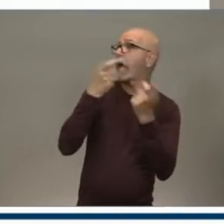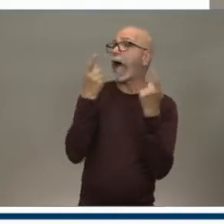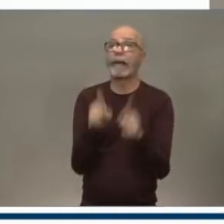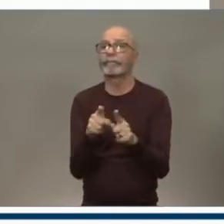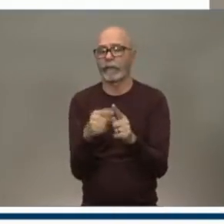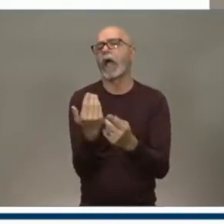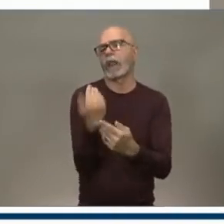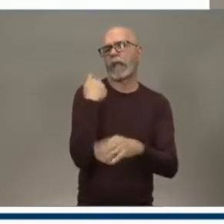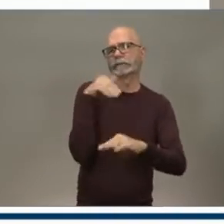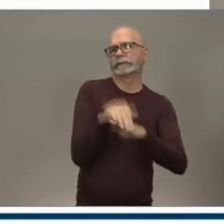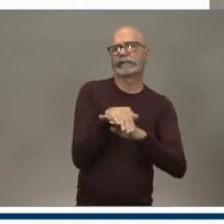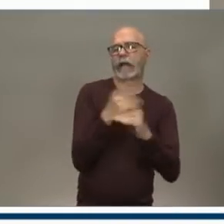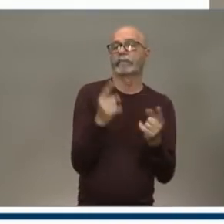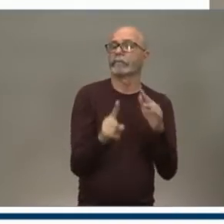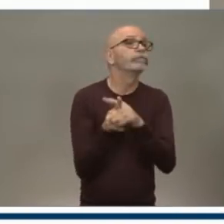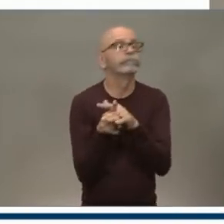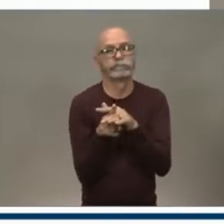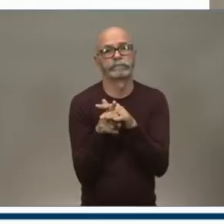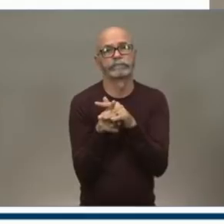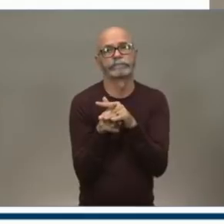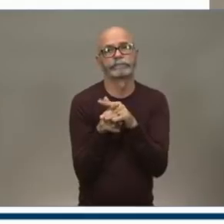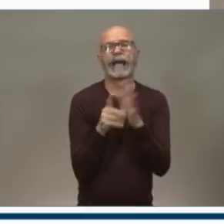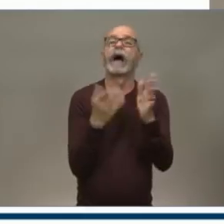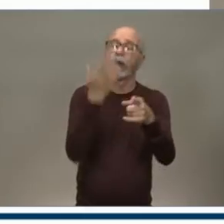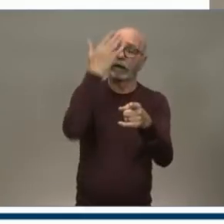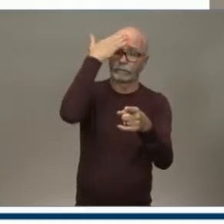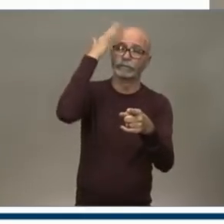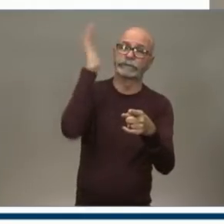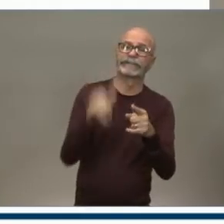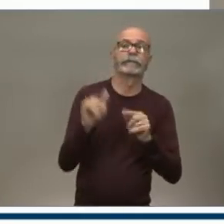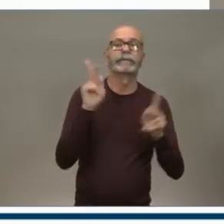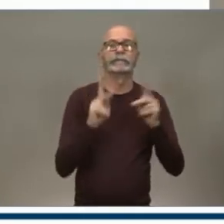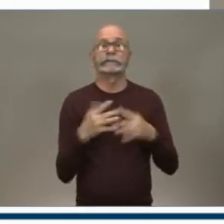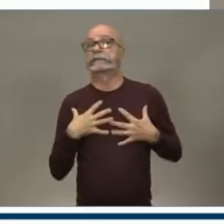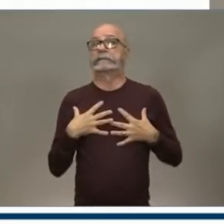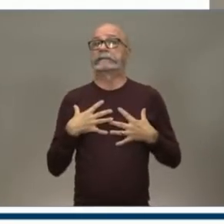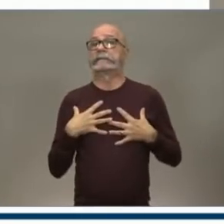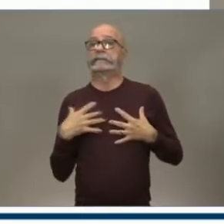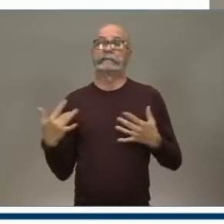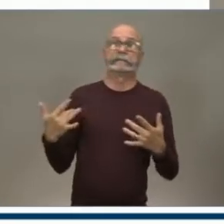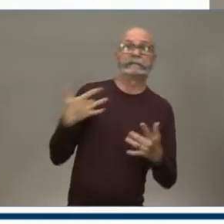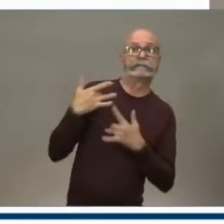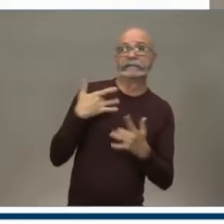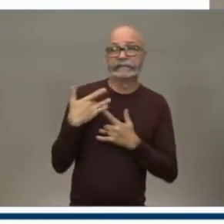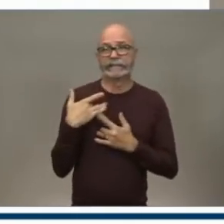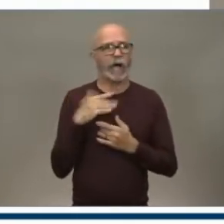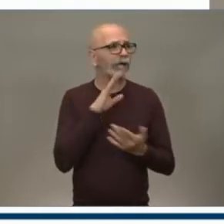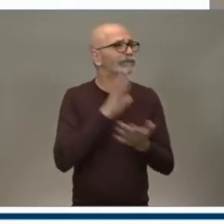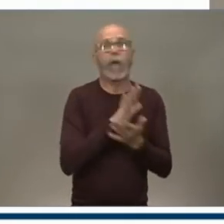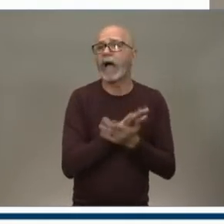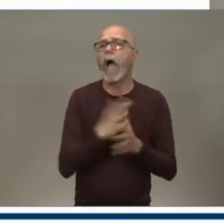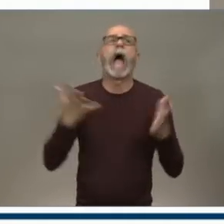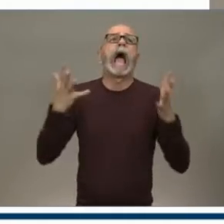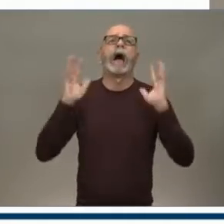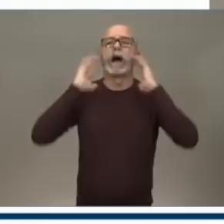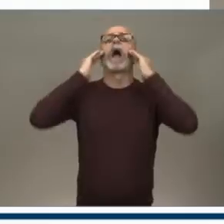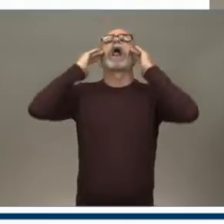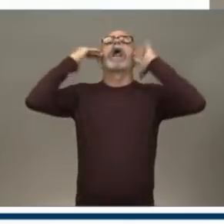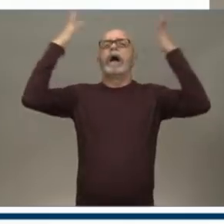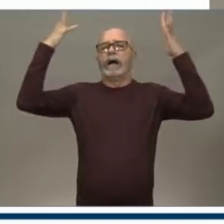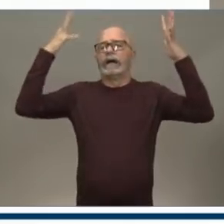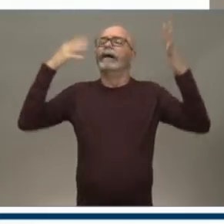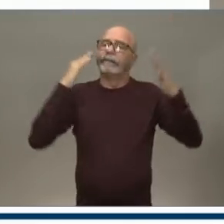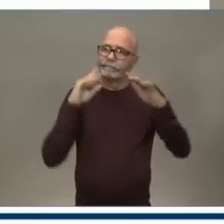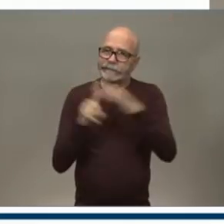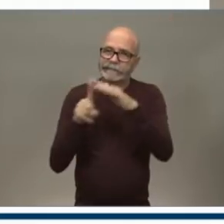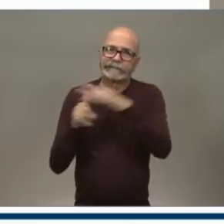know that this creates a lot of concern for people about cases in our schools and the possibilities around that. But for